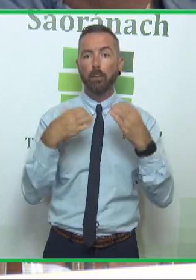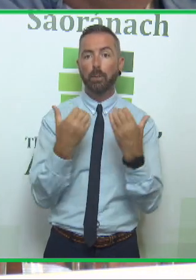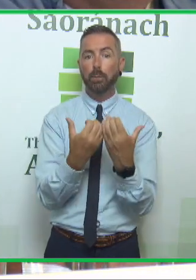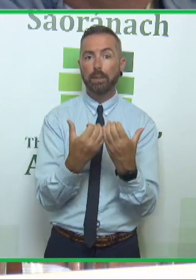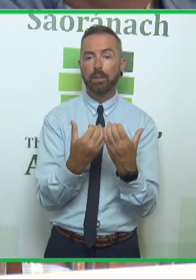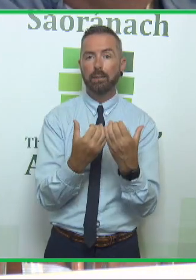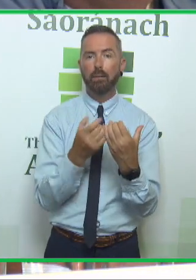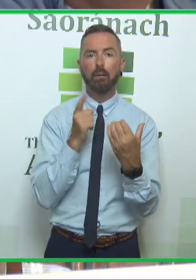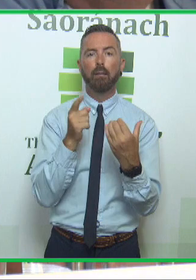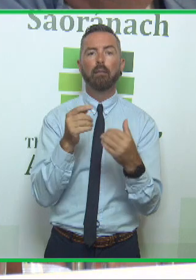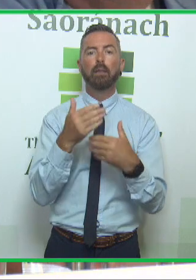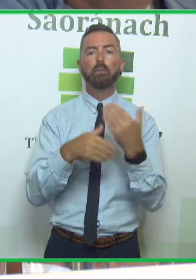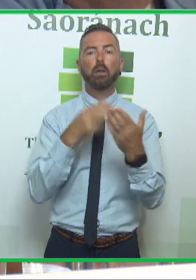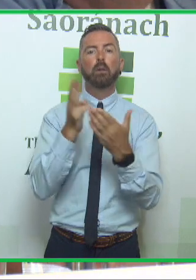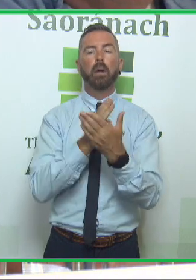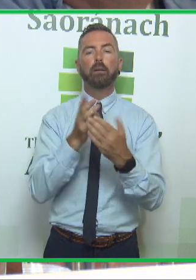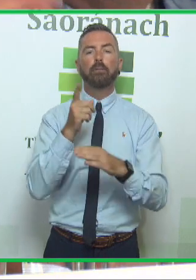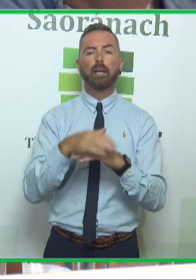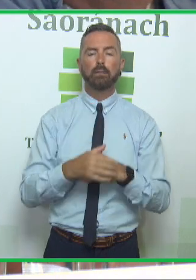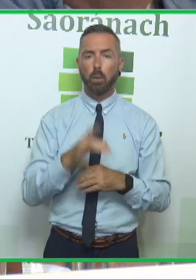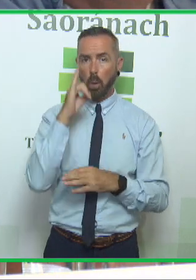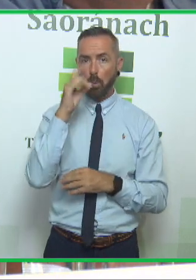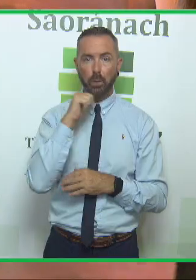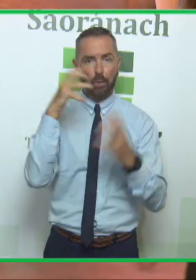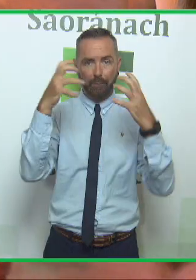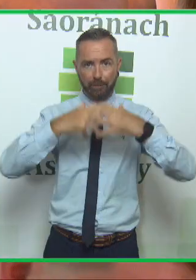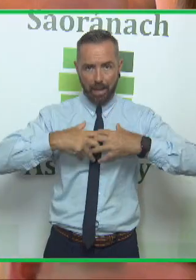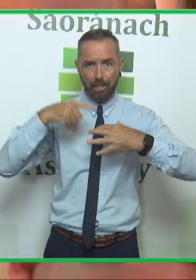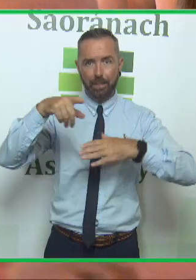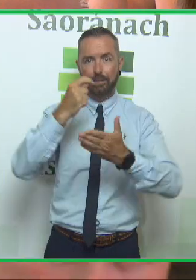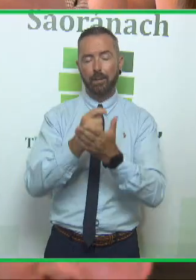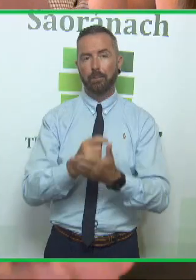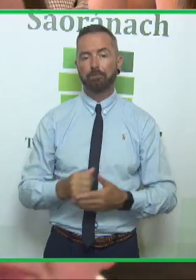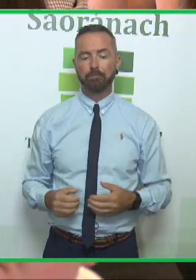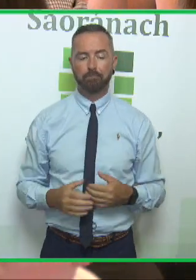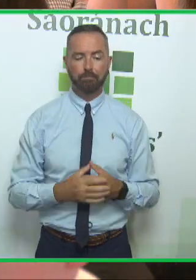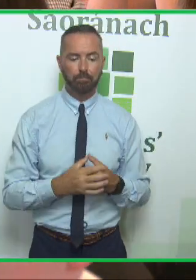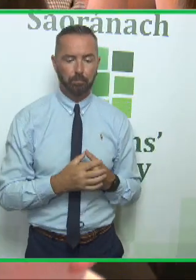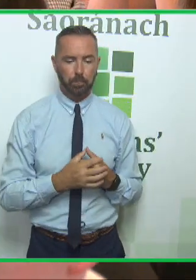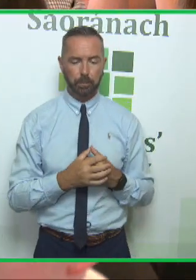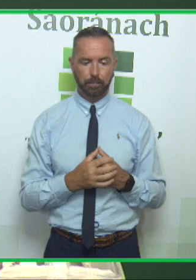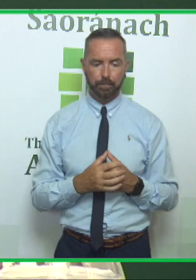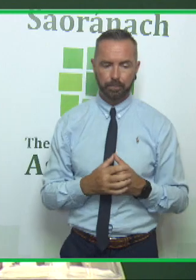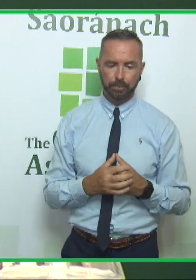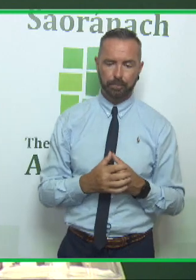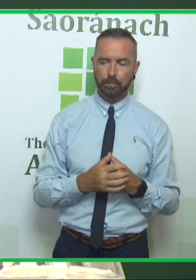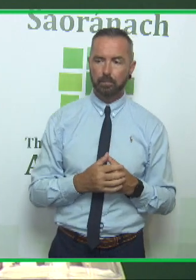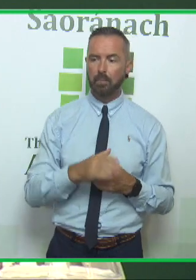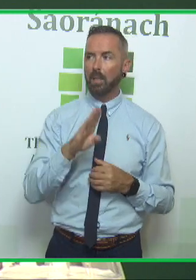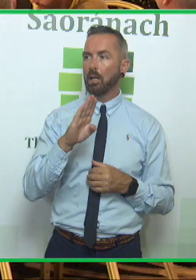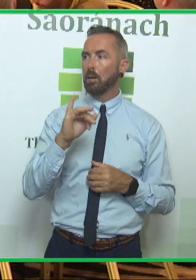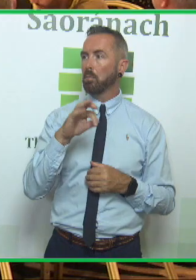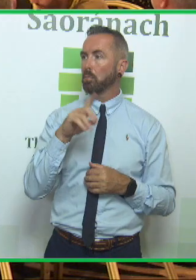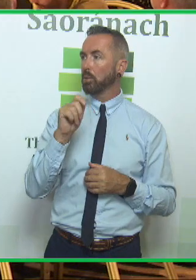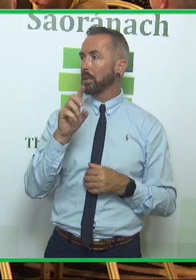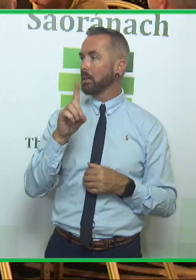process again is a very much part of that. So Okay, hopefully it won't fail this time. Thanks, Dermot, and a very clear message as well done. And Reid or Tommy, briefly. I'll